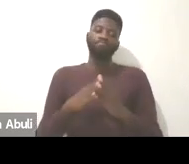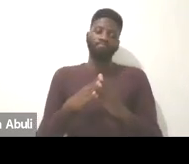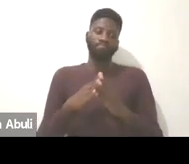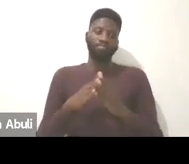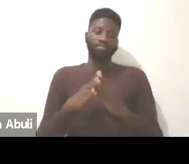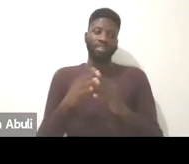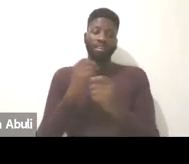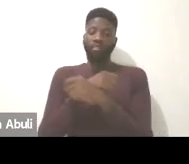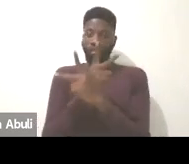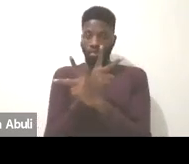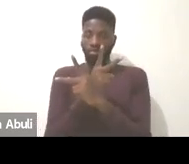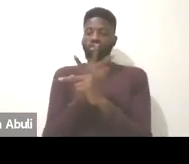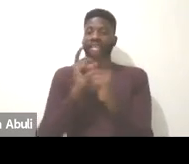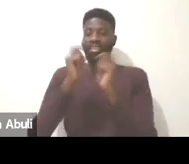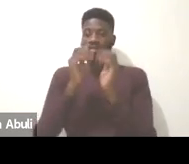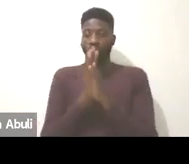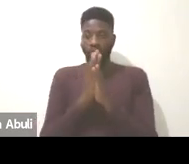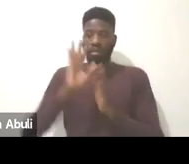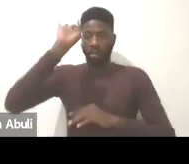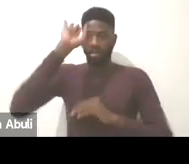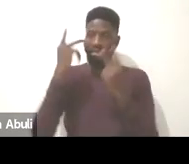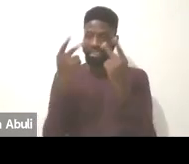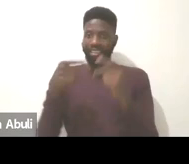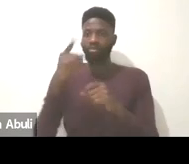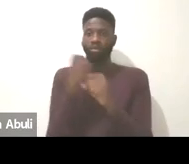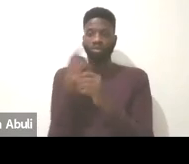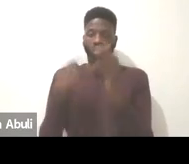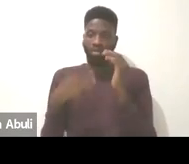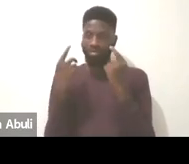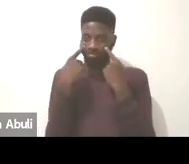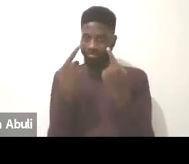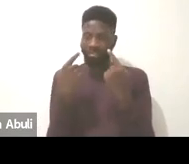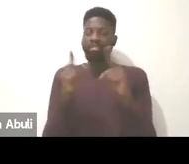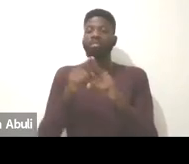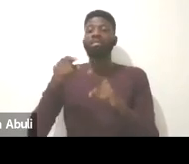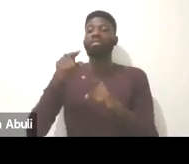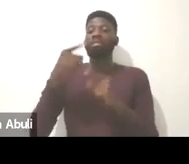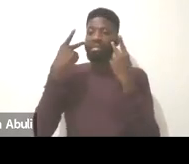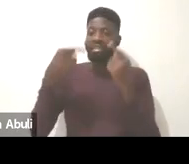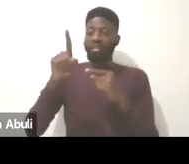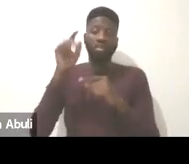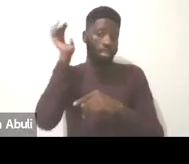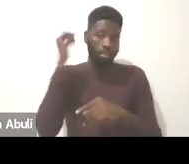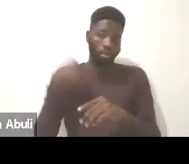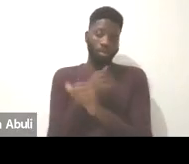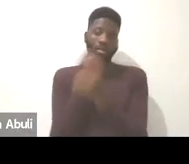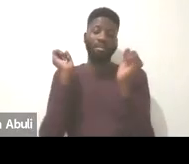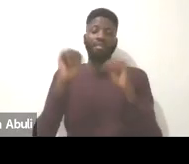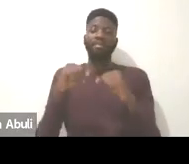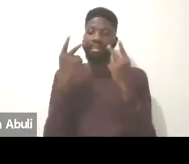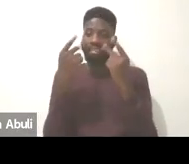virtual interview with Byron right now. I can see what he's doing. I'm able to see whether he can hear me correctly. I can see